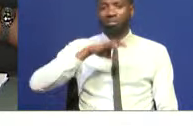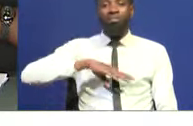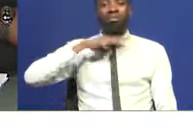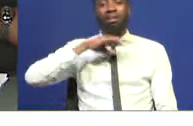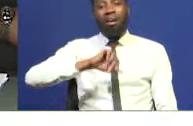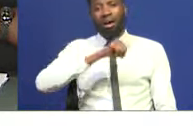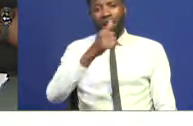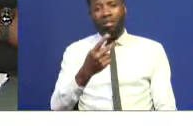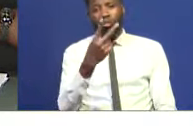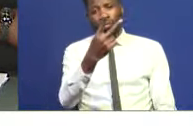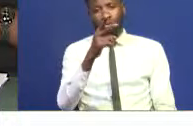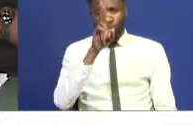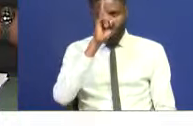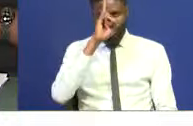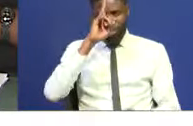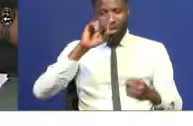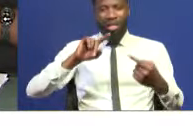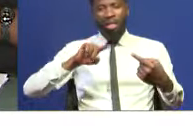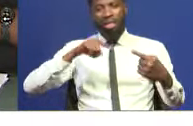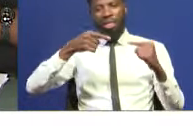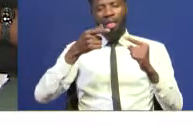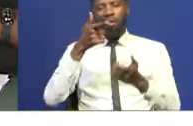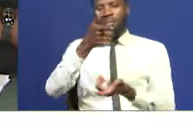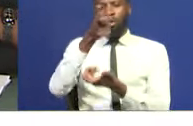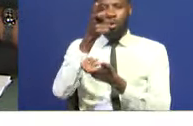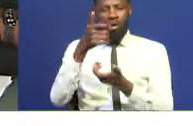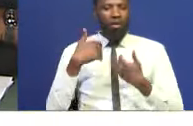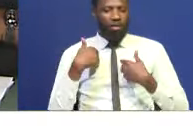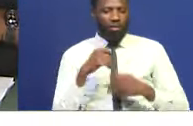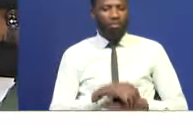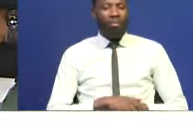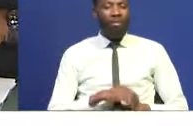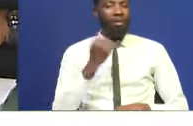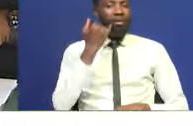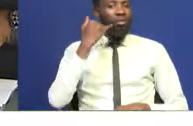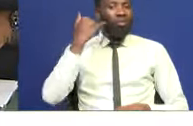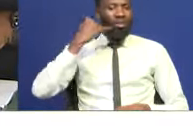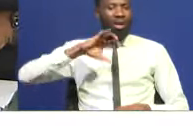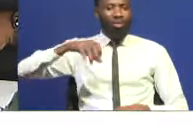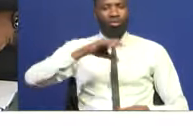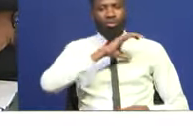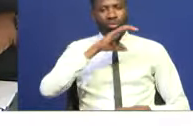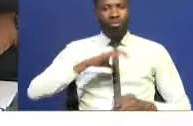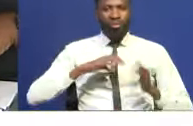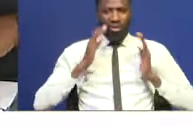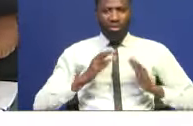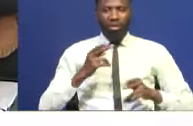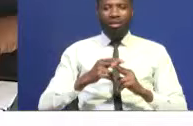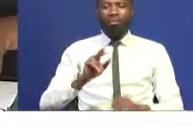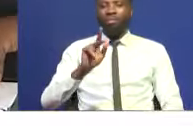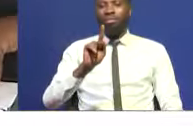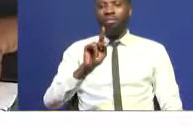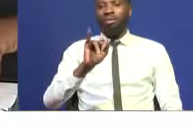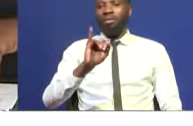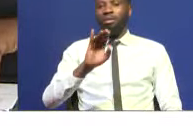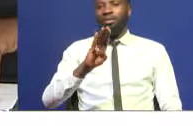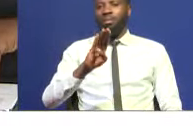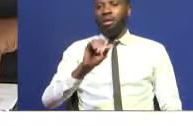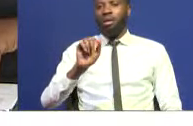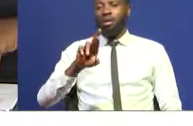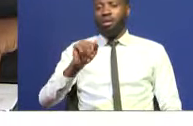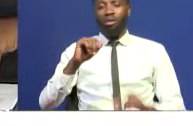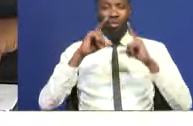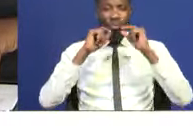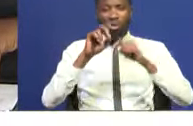serious gunshot wounds. Nakuru County Commissioner Leiford Kibara says the officer was killed during a